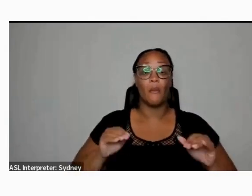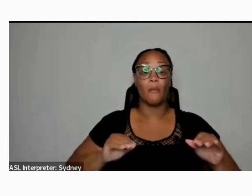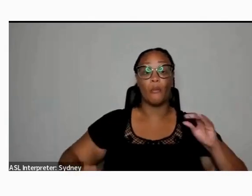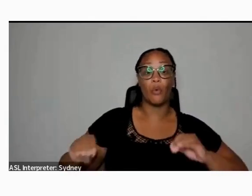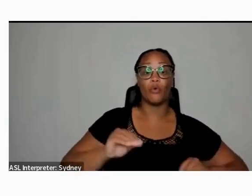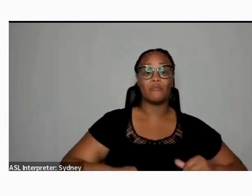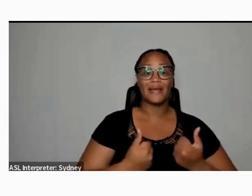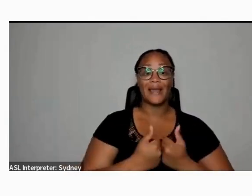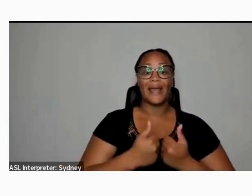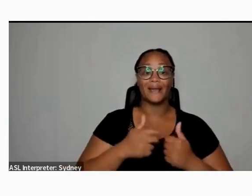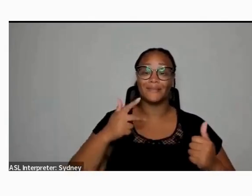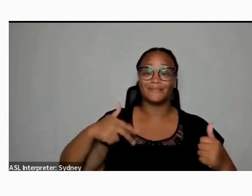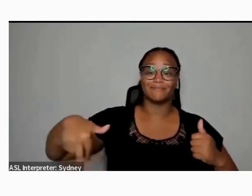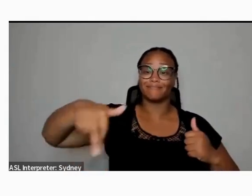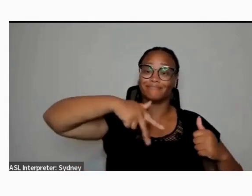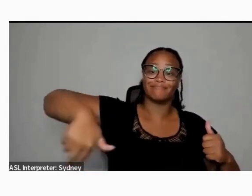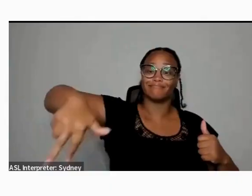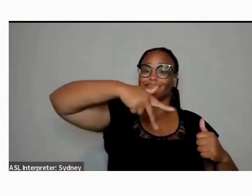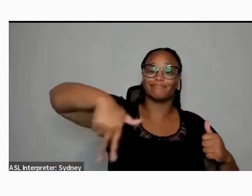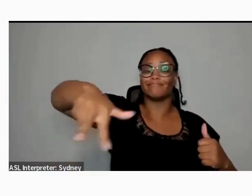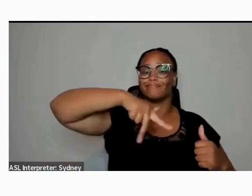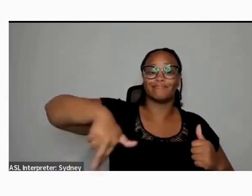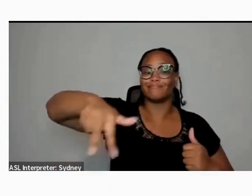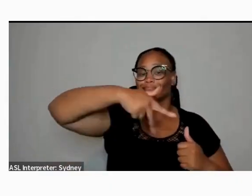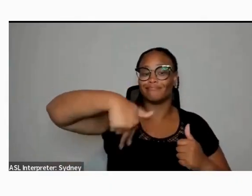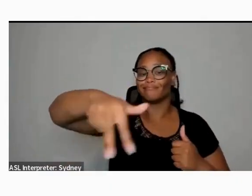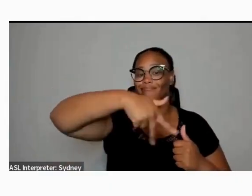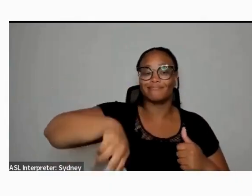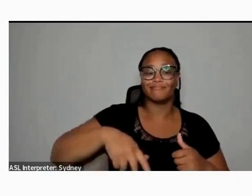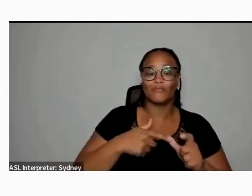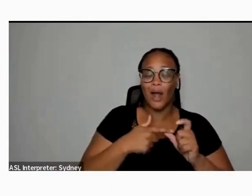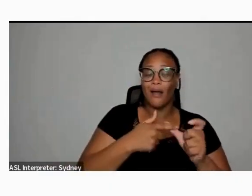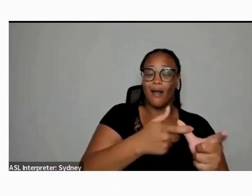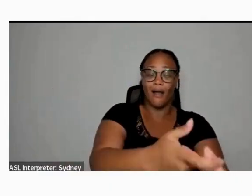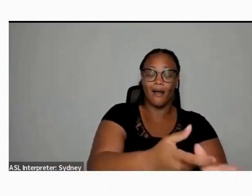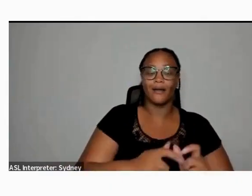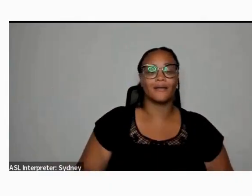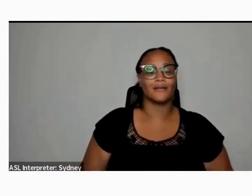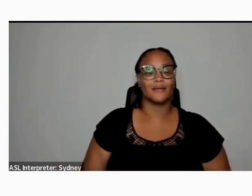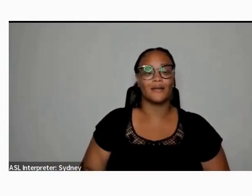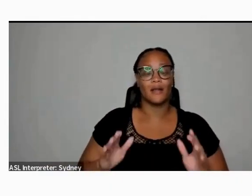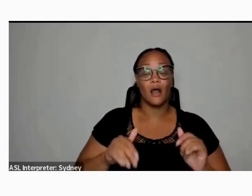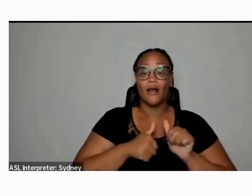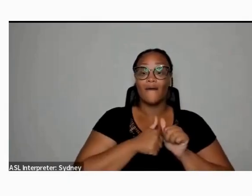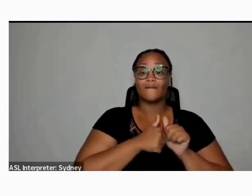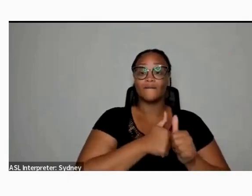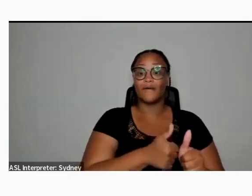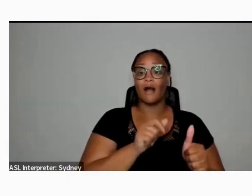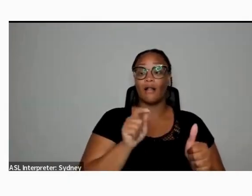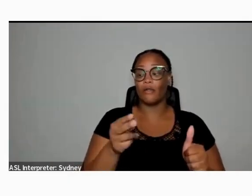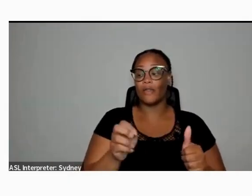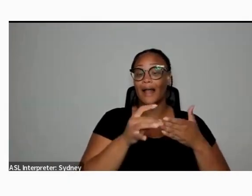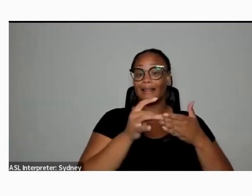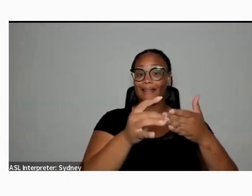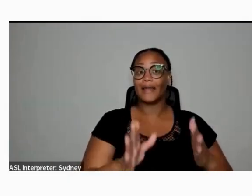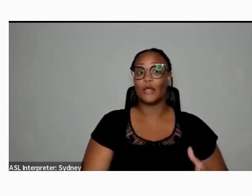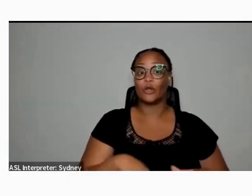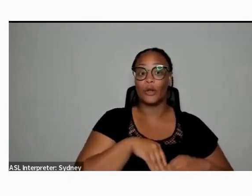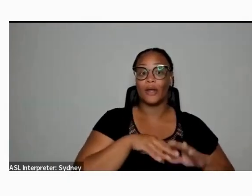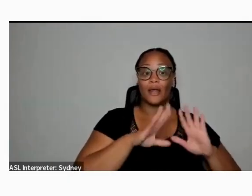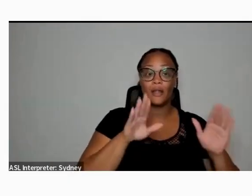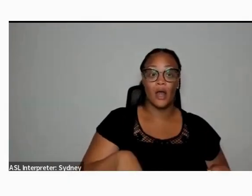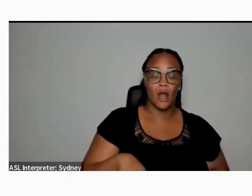house, around the yard, the neighborhood. You could play follow the leader in the house, around the yard,